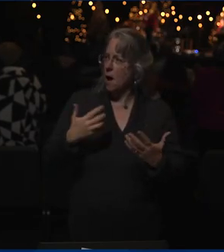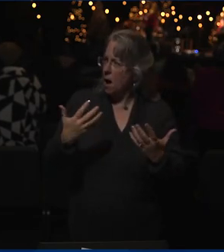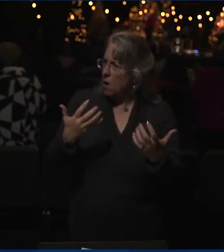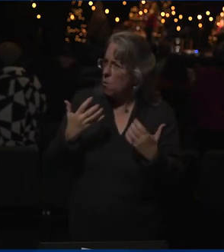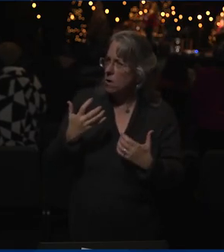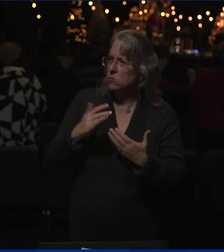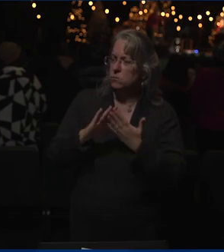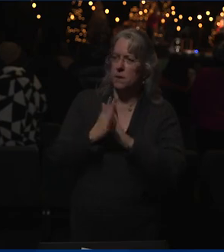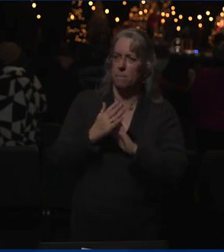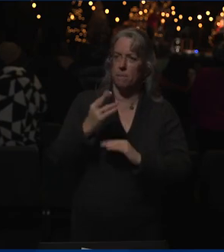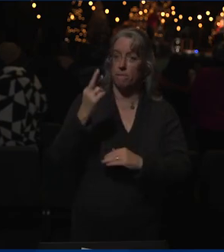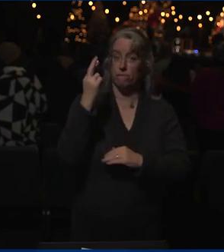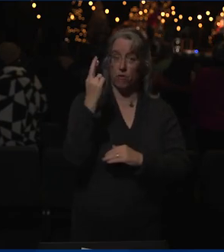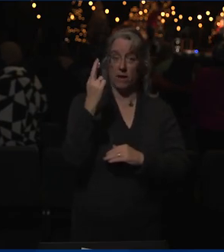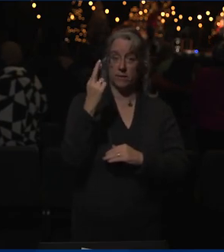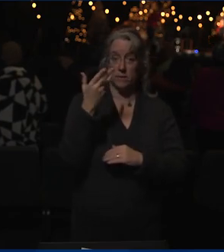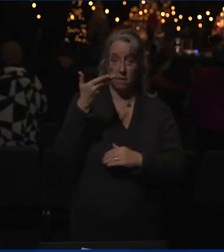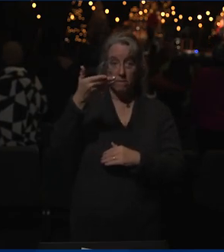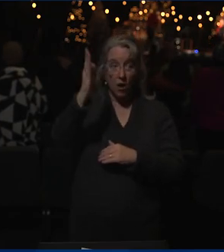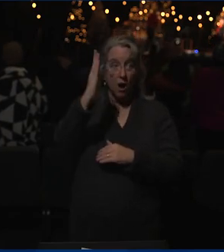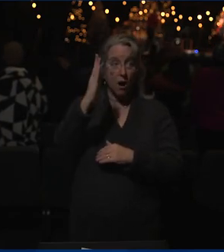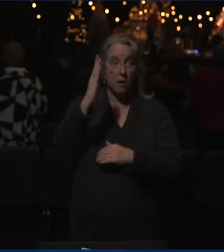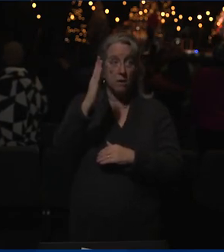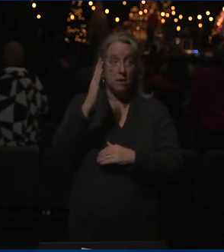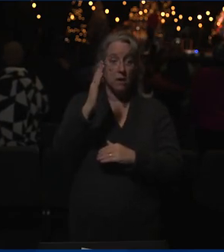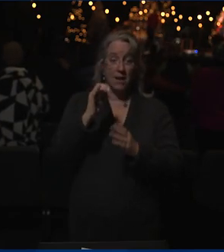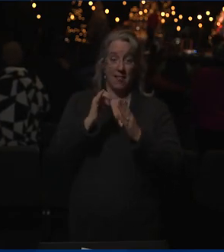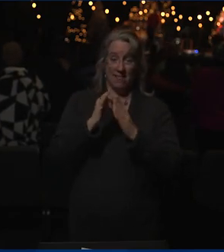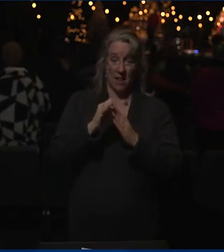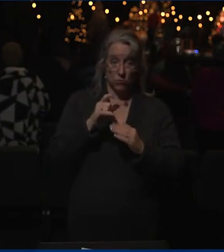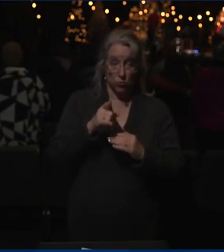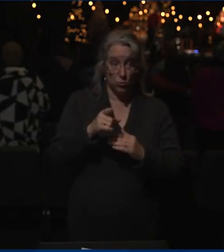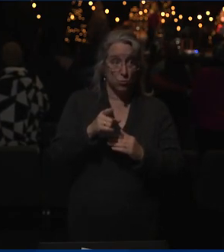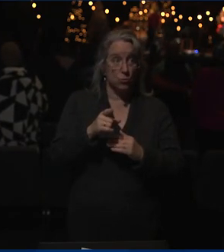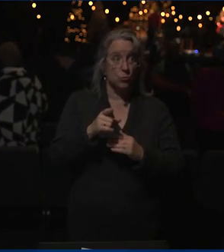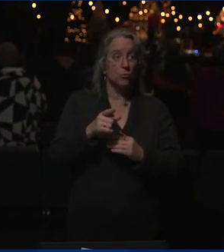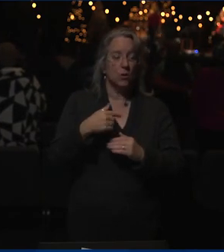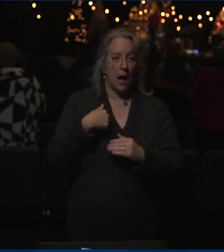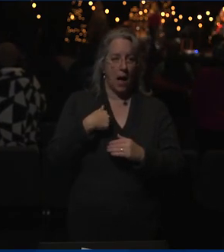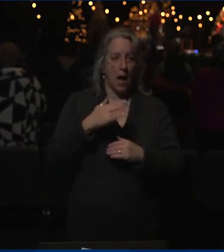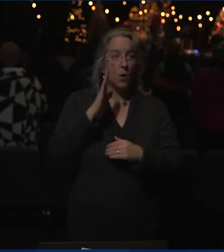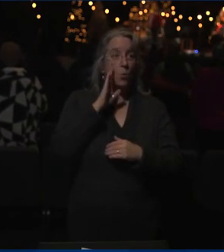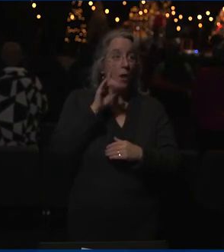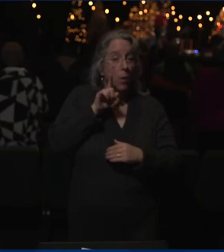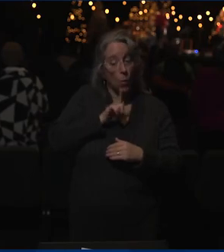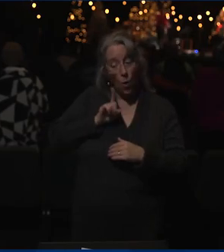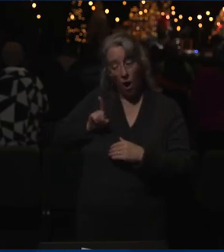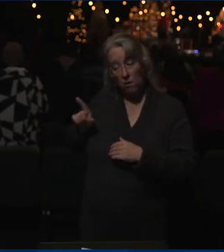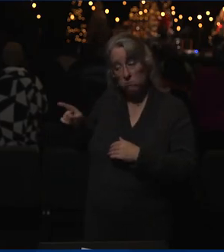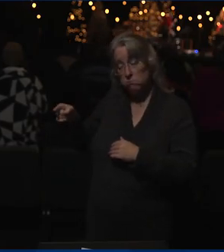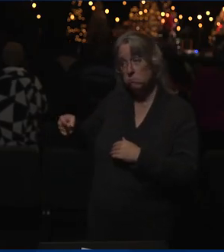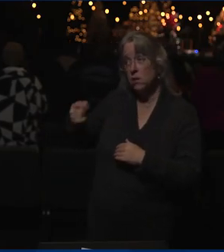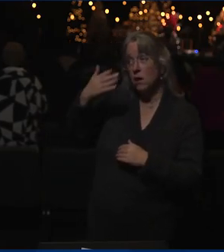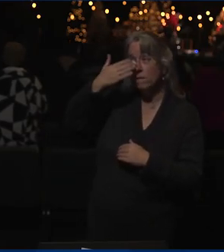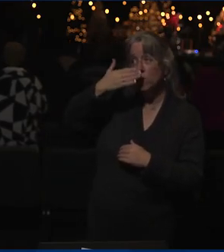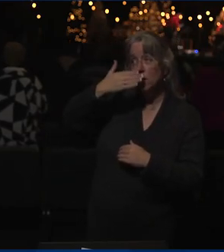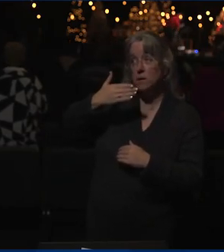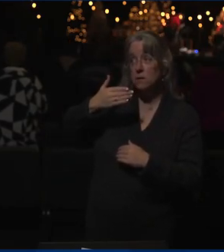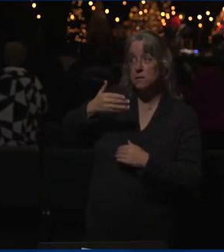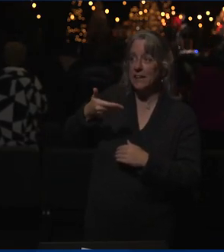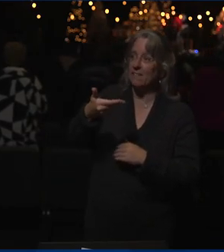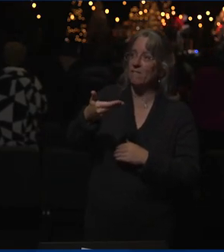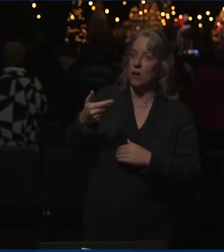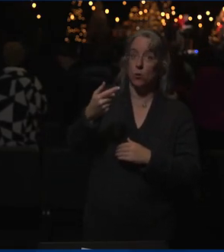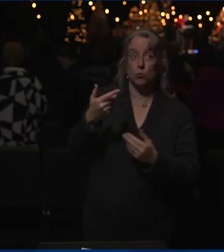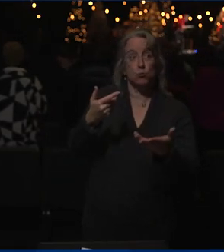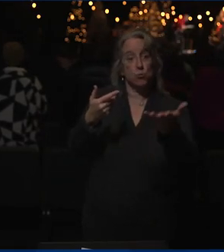of God. If that's you, I'm going to walk down here to the front, and you are invited to